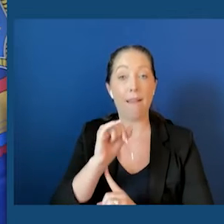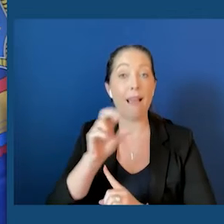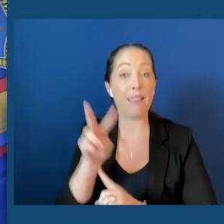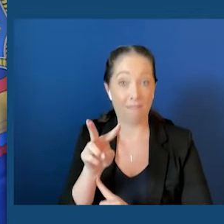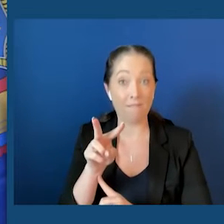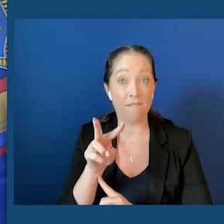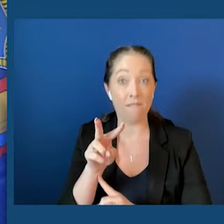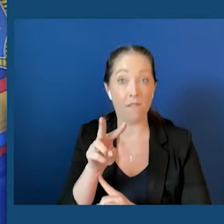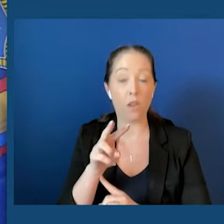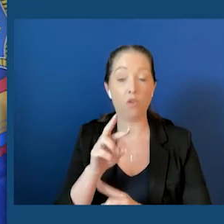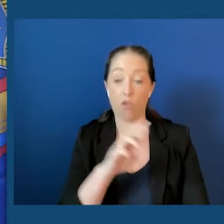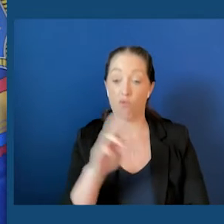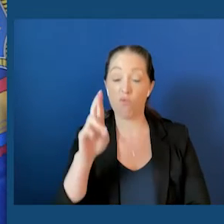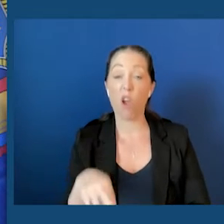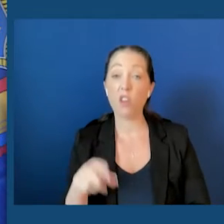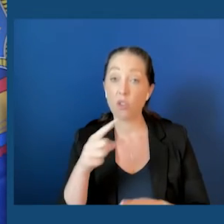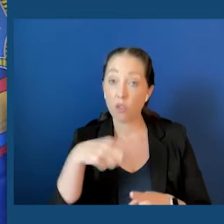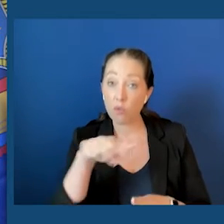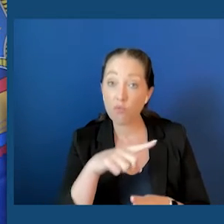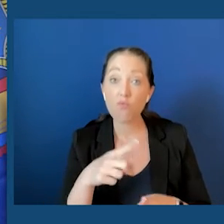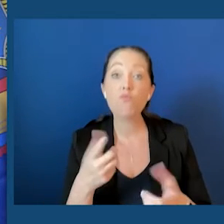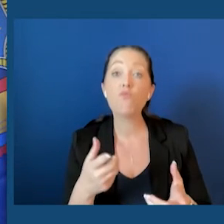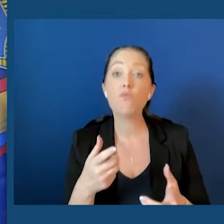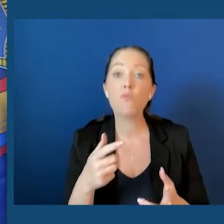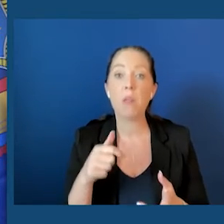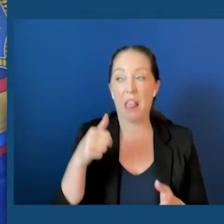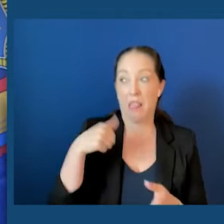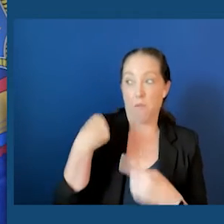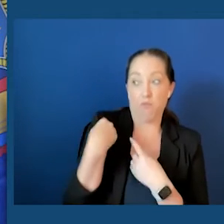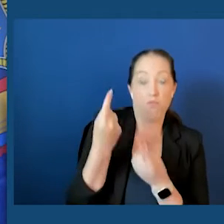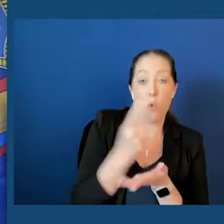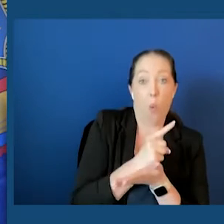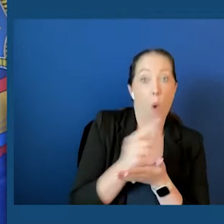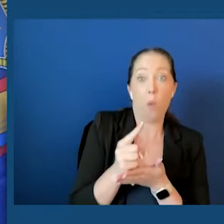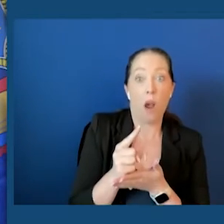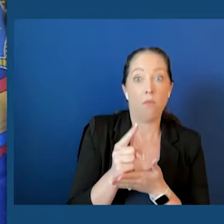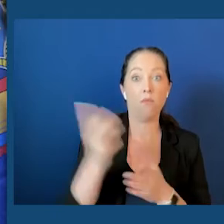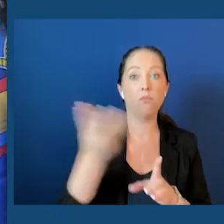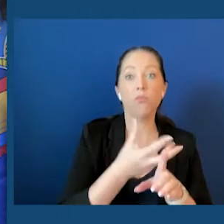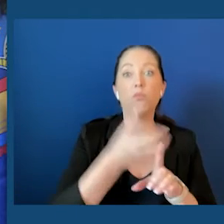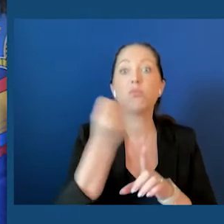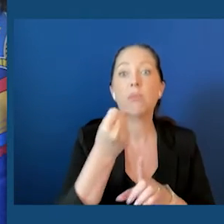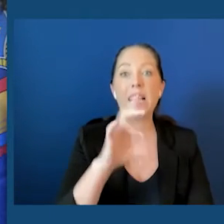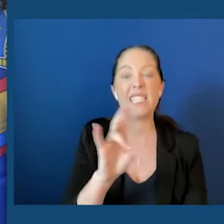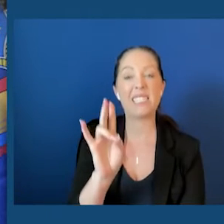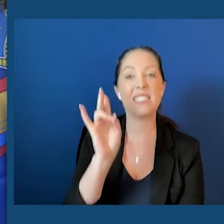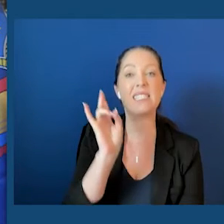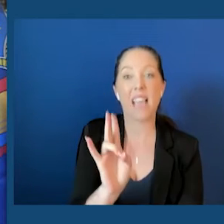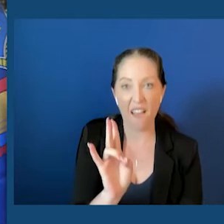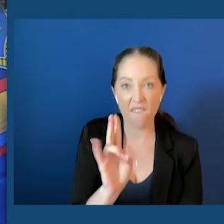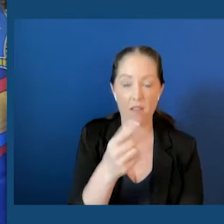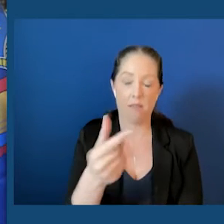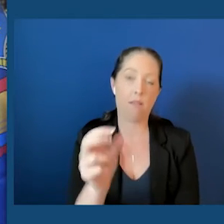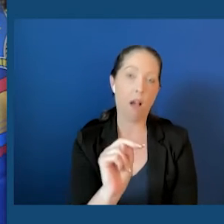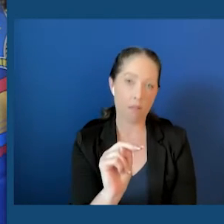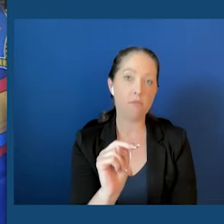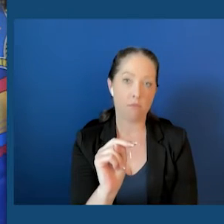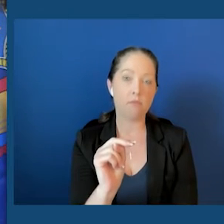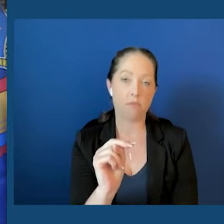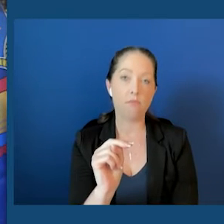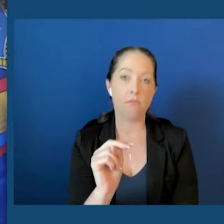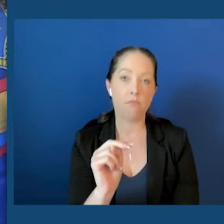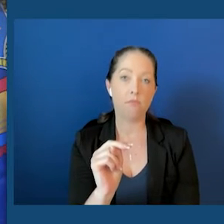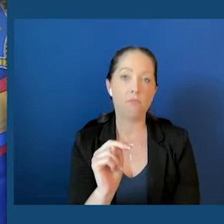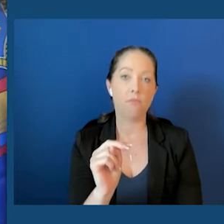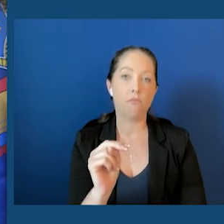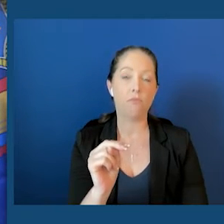city of Rochester, just this past week, they seized 7 guns, firearms, in